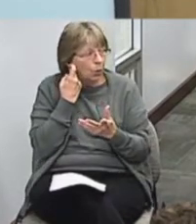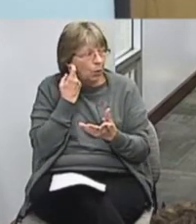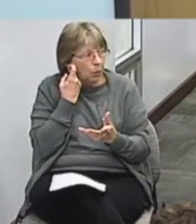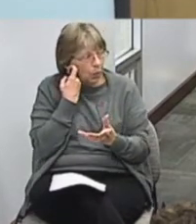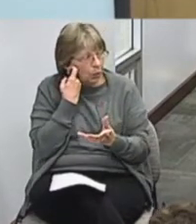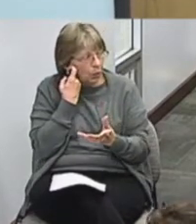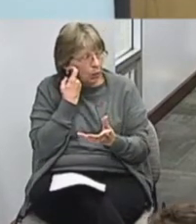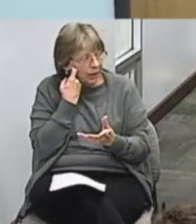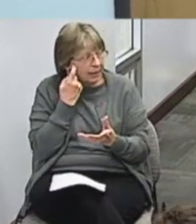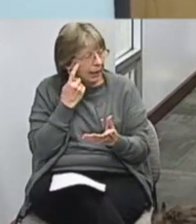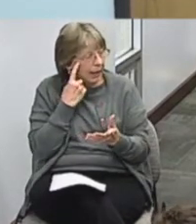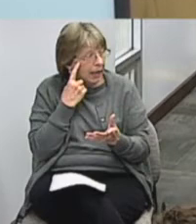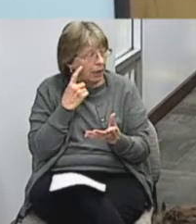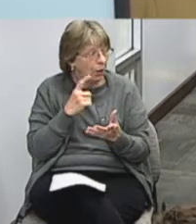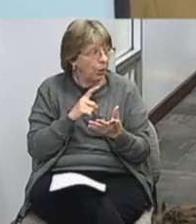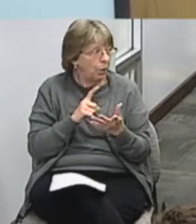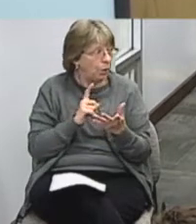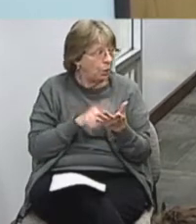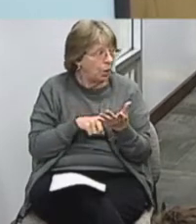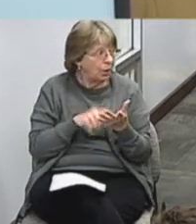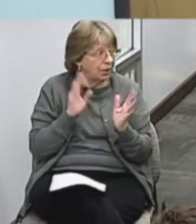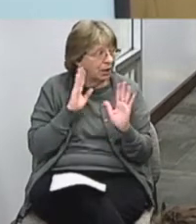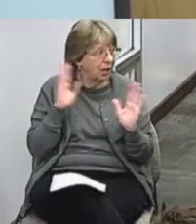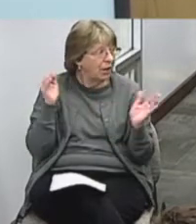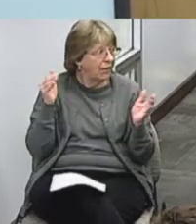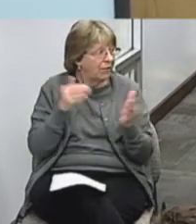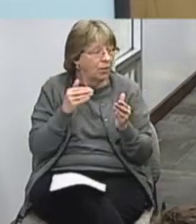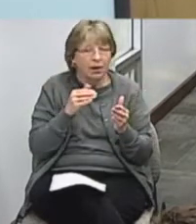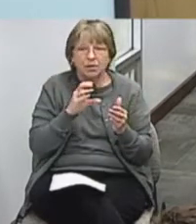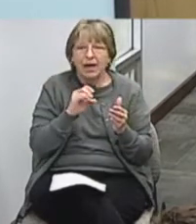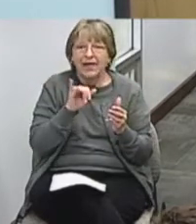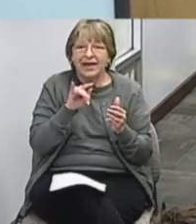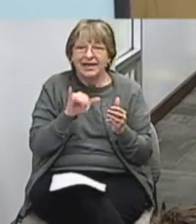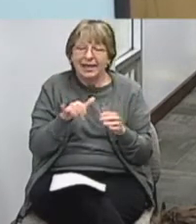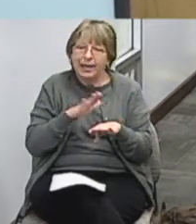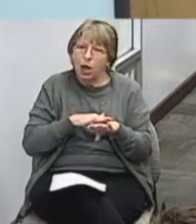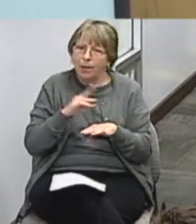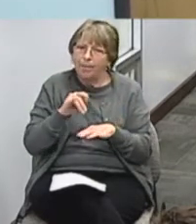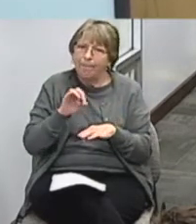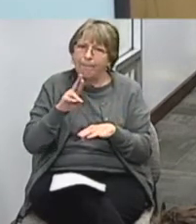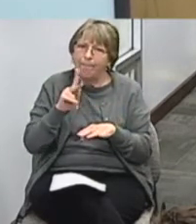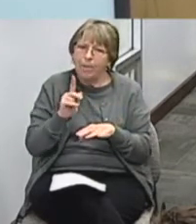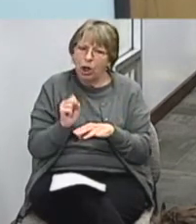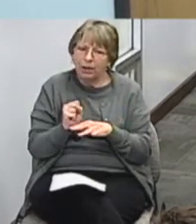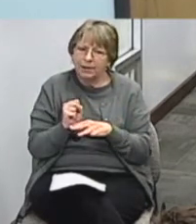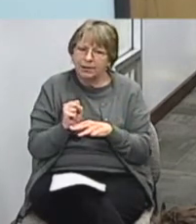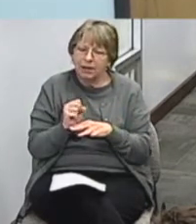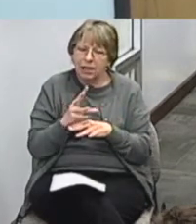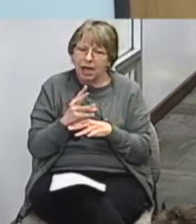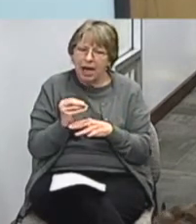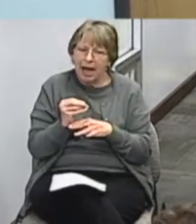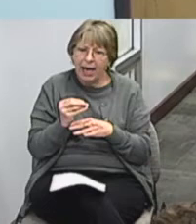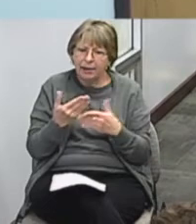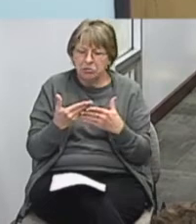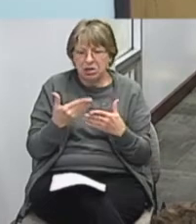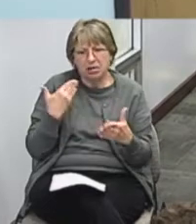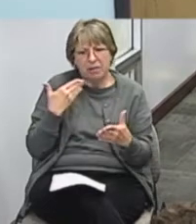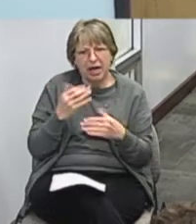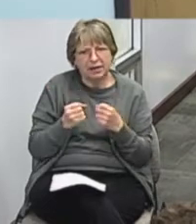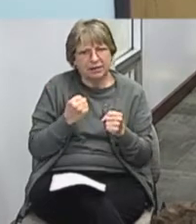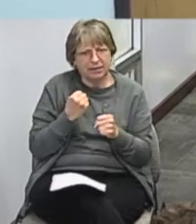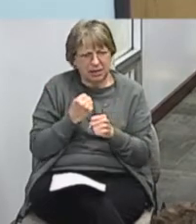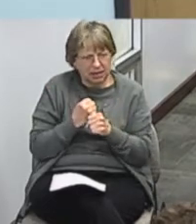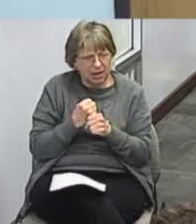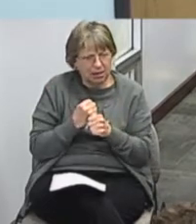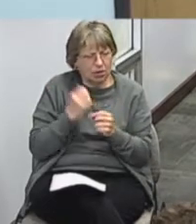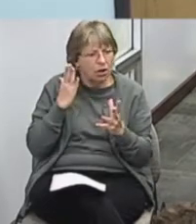noticed the focus by the city on the parks, and over the last year and the future of the